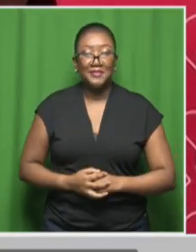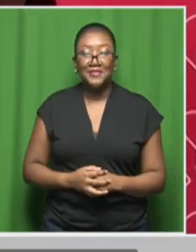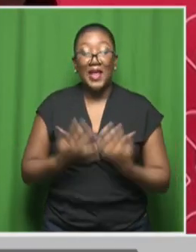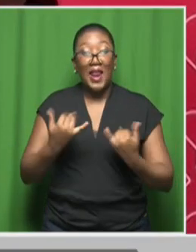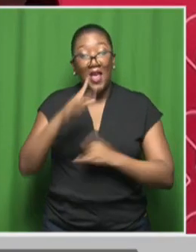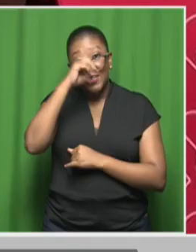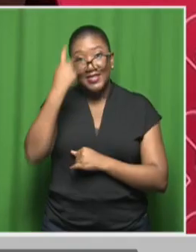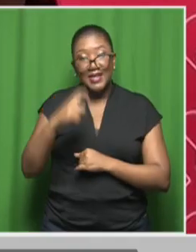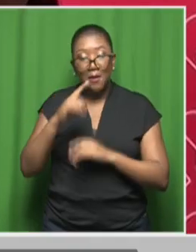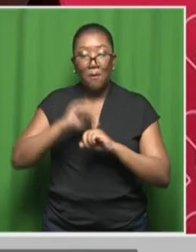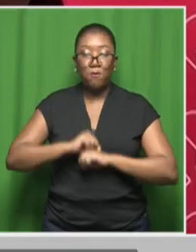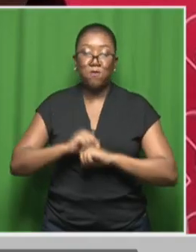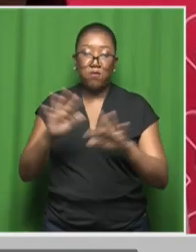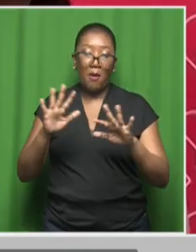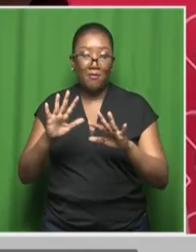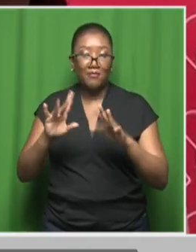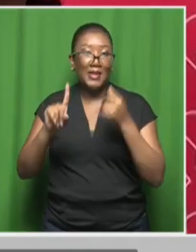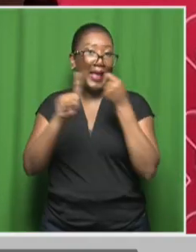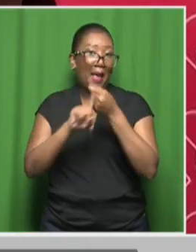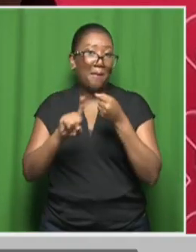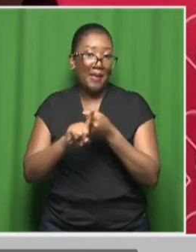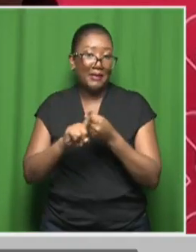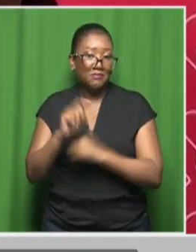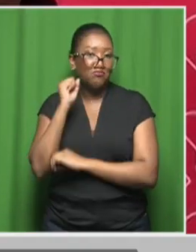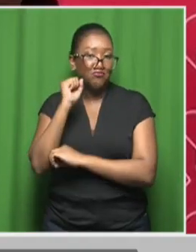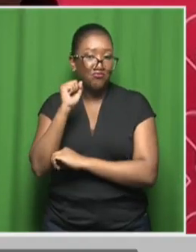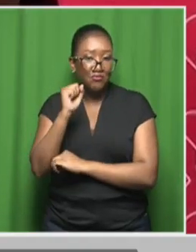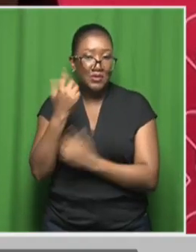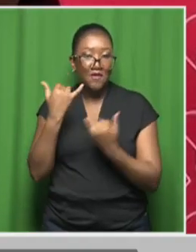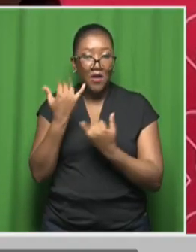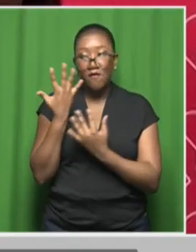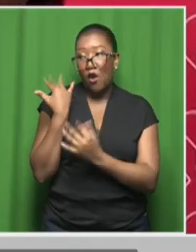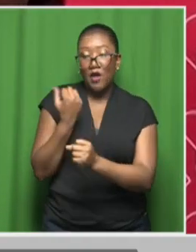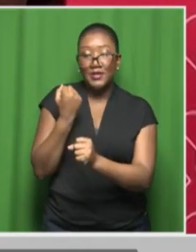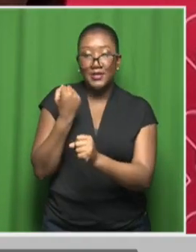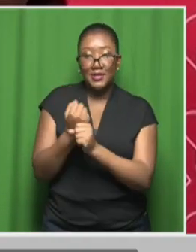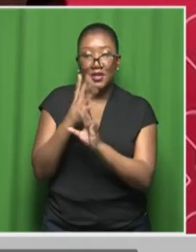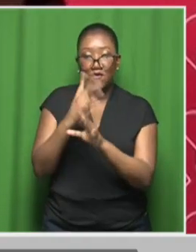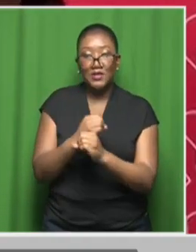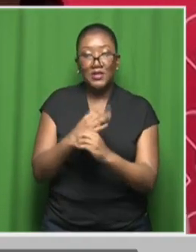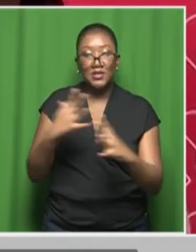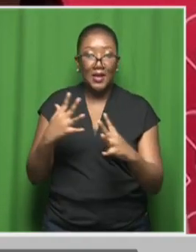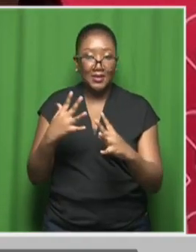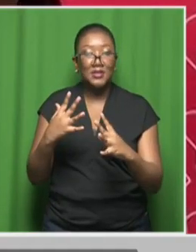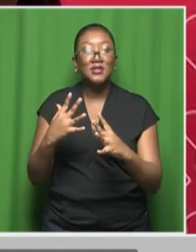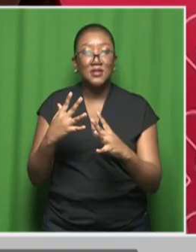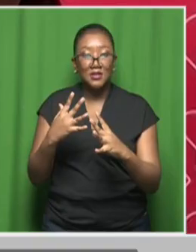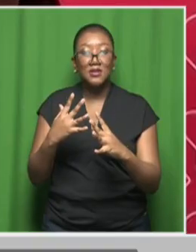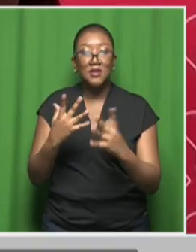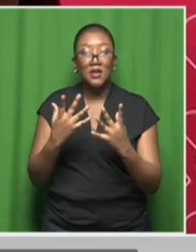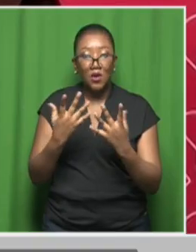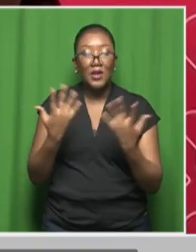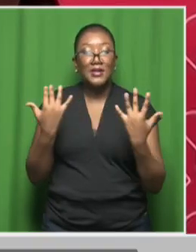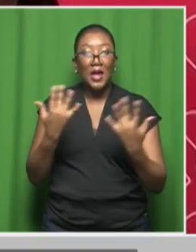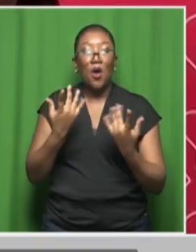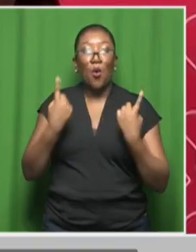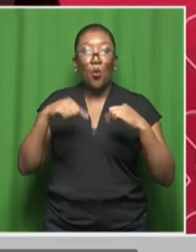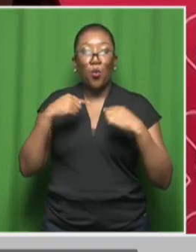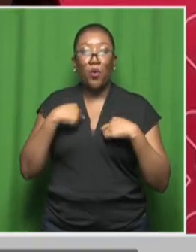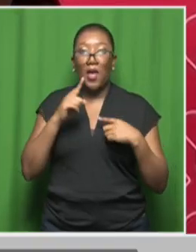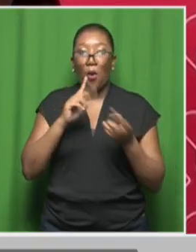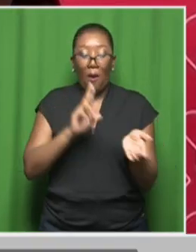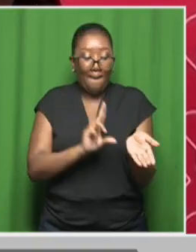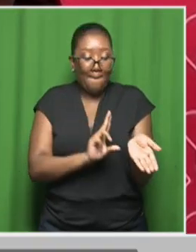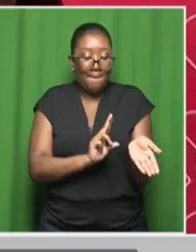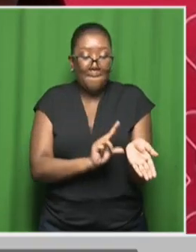campaign is really a continuation of what we started last year with We Are the Pulse. And We Are the Pulse was really an